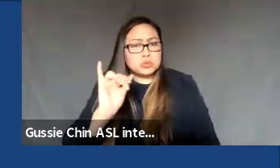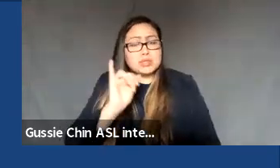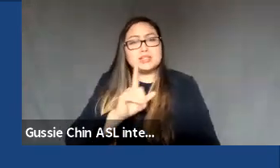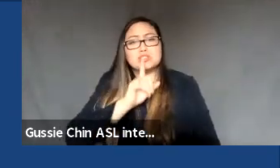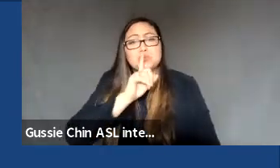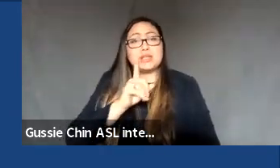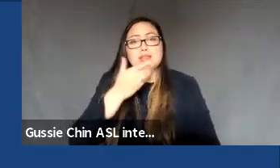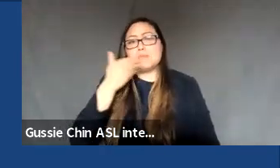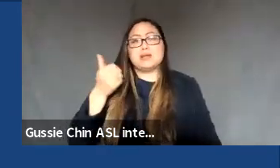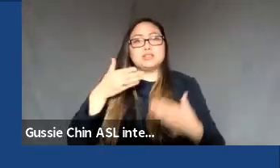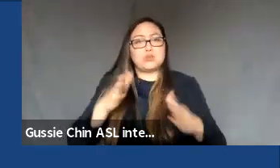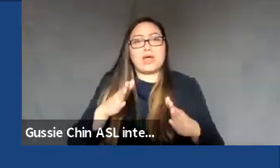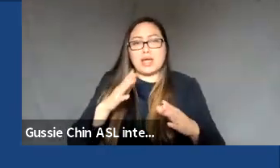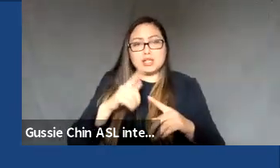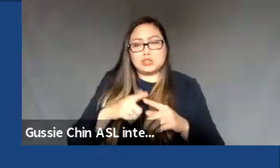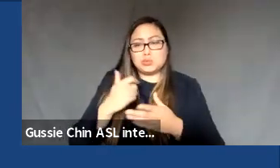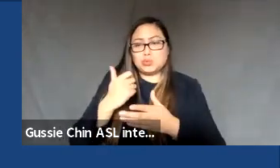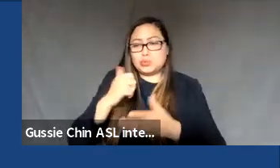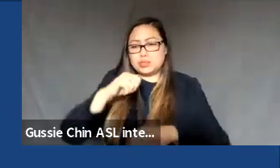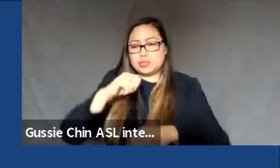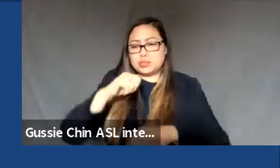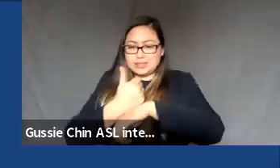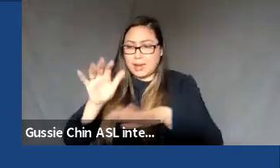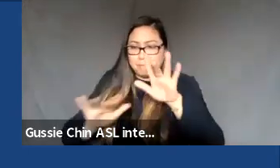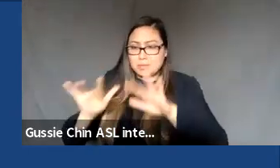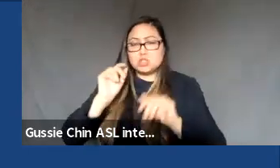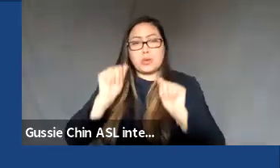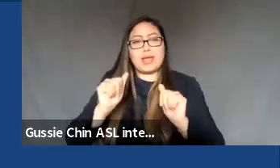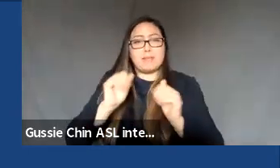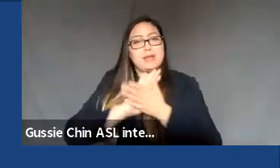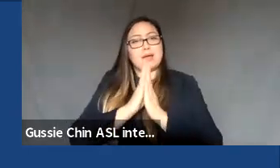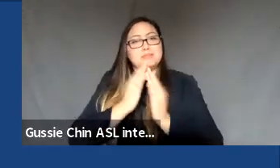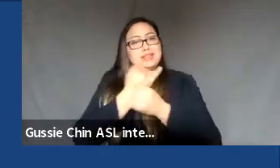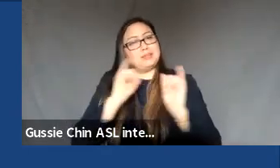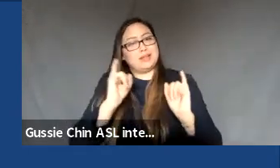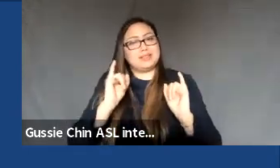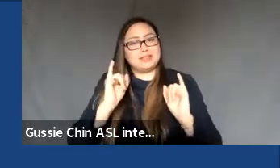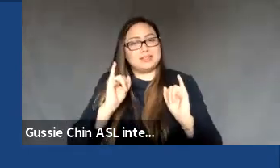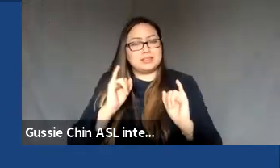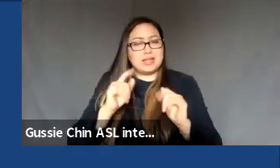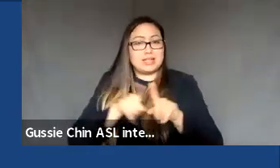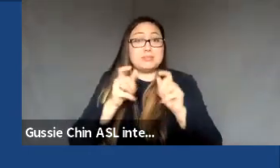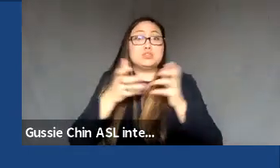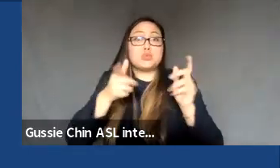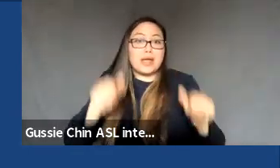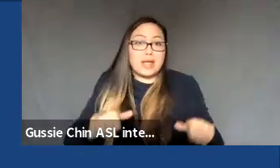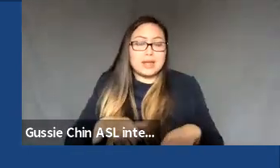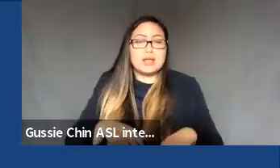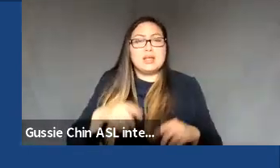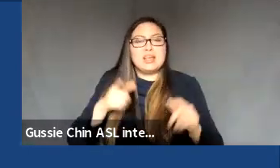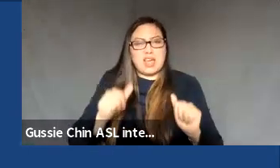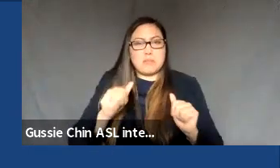the best way of all, right? Is where you can set it up so that you can be as independent as possible. And this can be a very dangerous place,